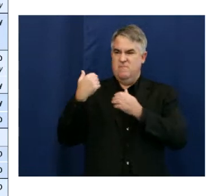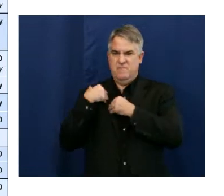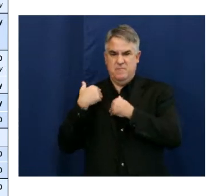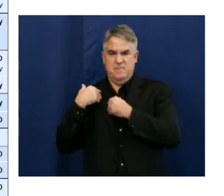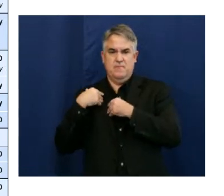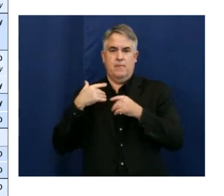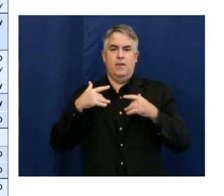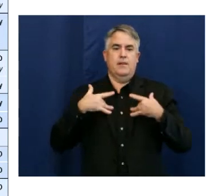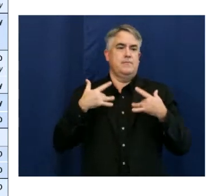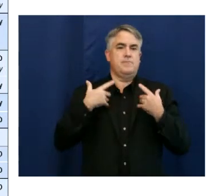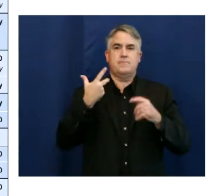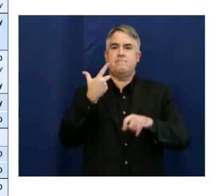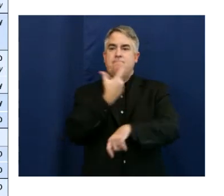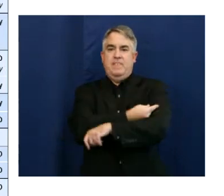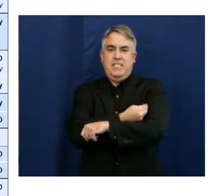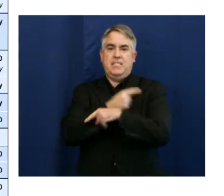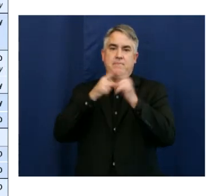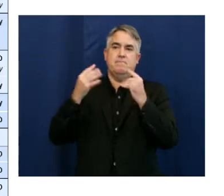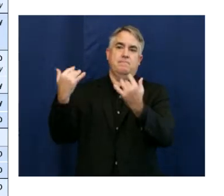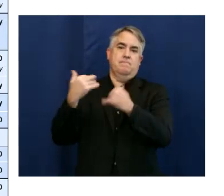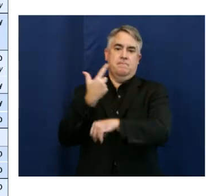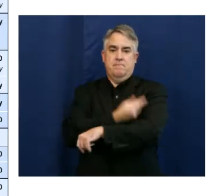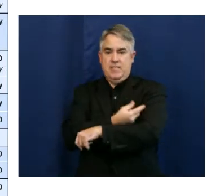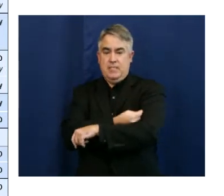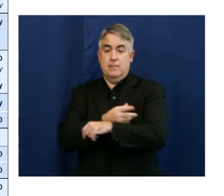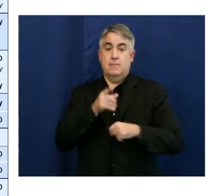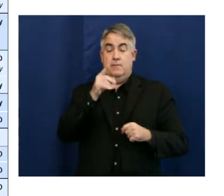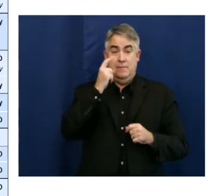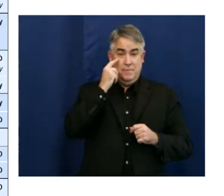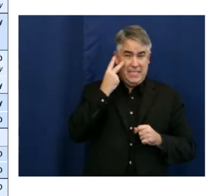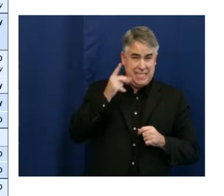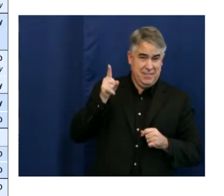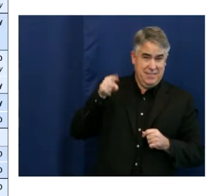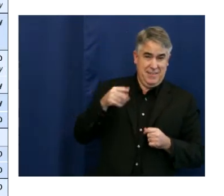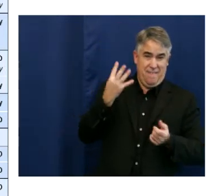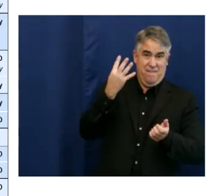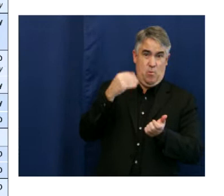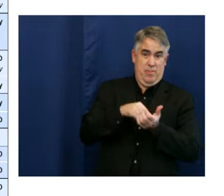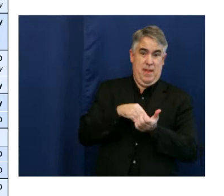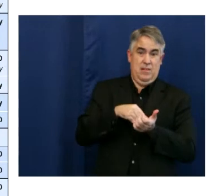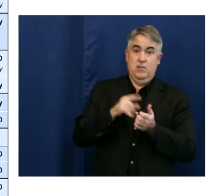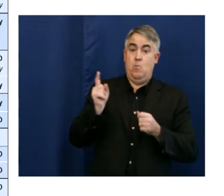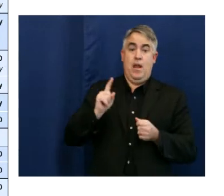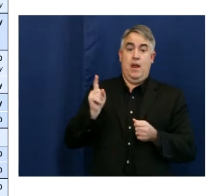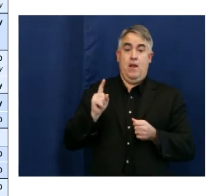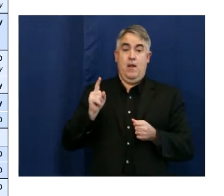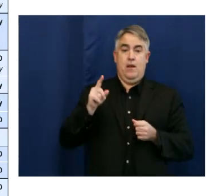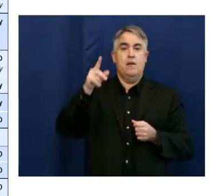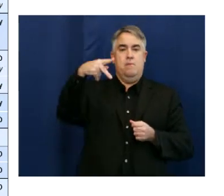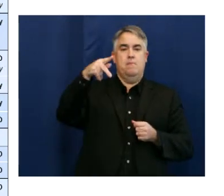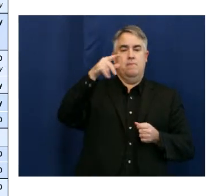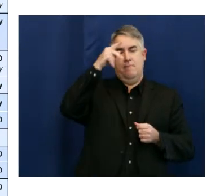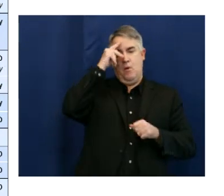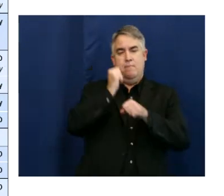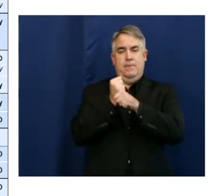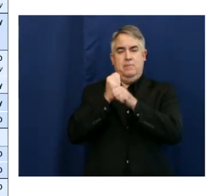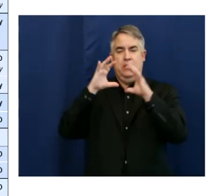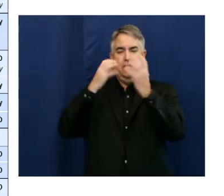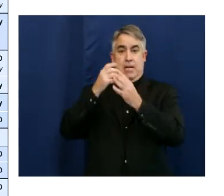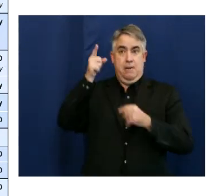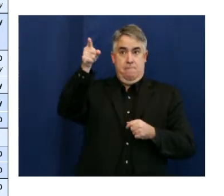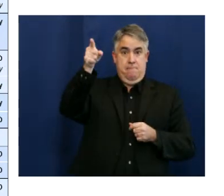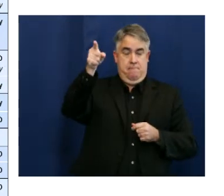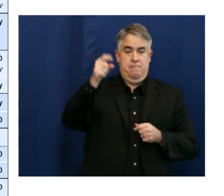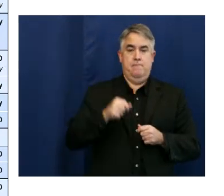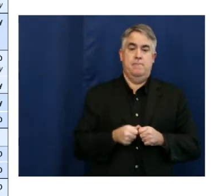scale. Our superstation, you see right there, 4,000 doses a day. We think it'll be up to 5,000 doses a day by the end of the week. And again,